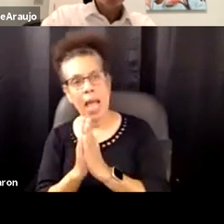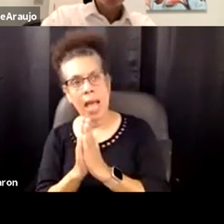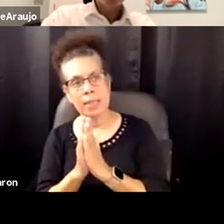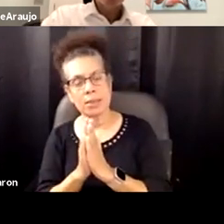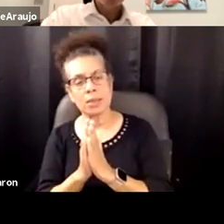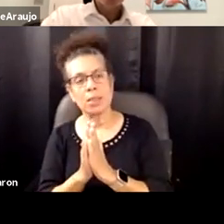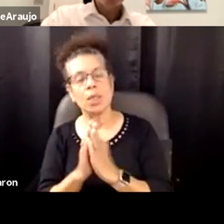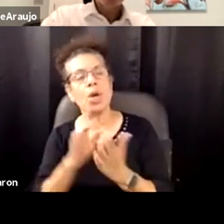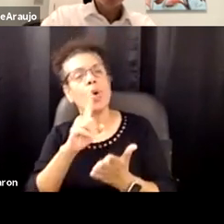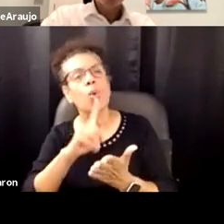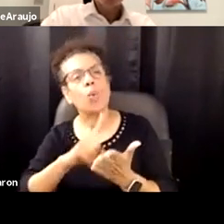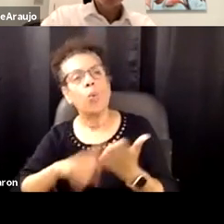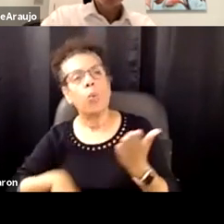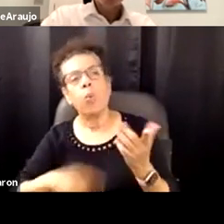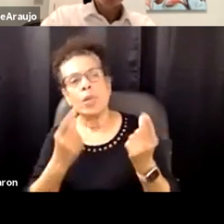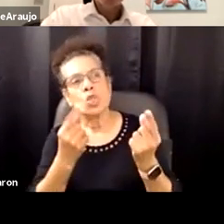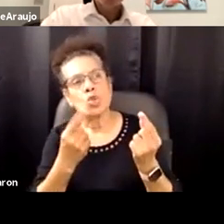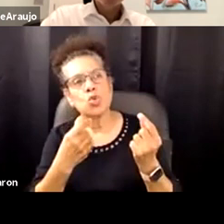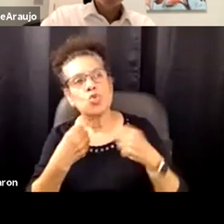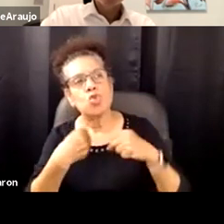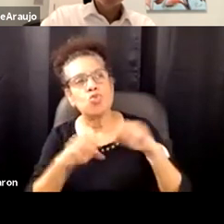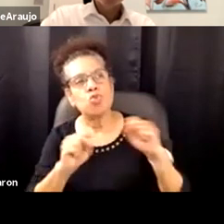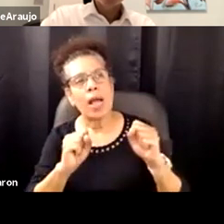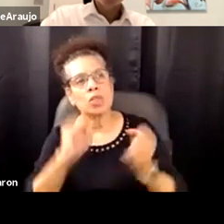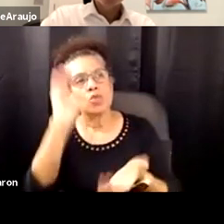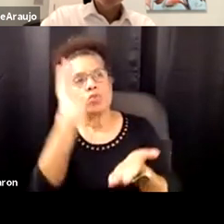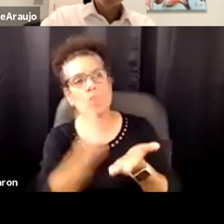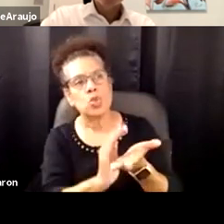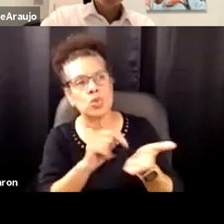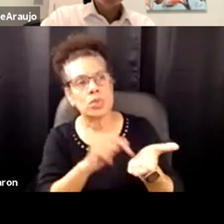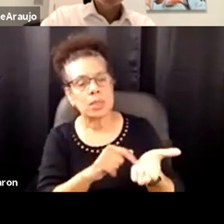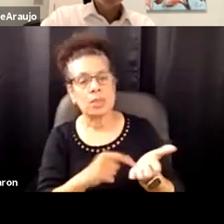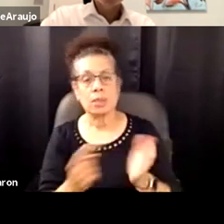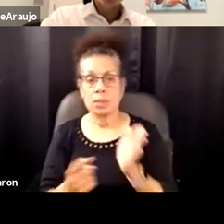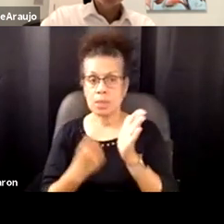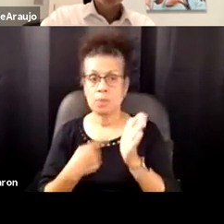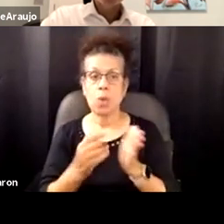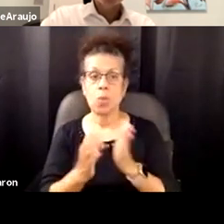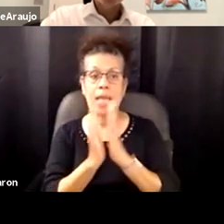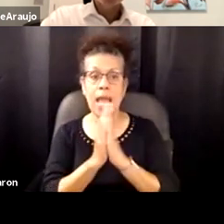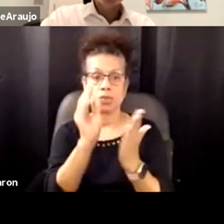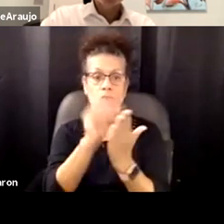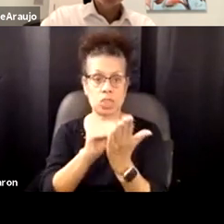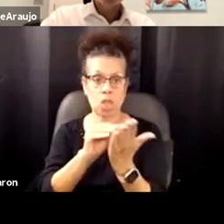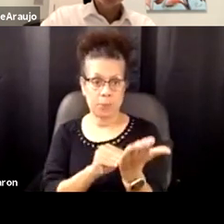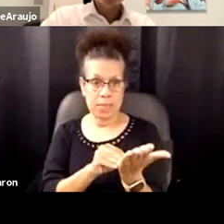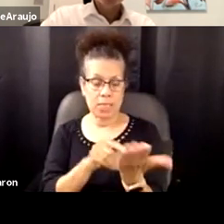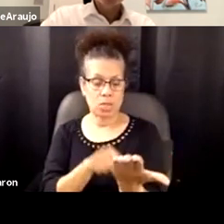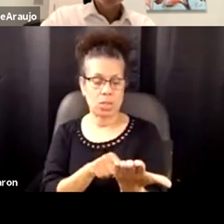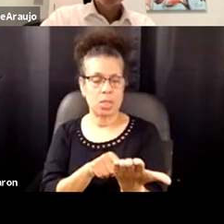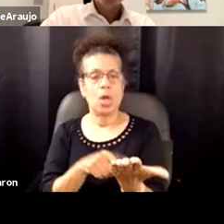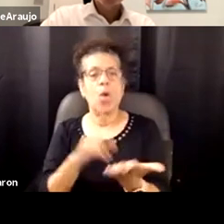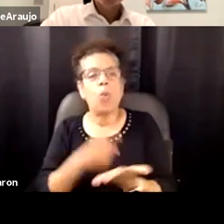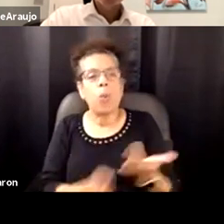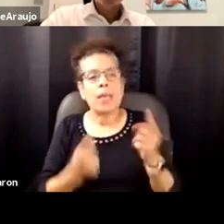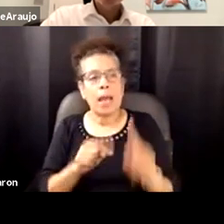for what were the interventions try and so at times we're asking for documentation from that system relating to that